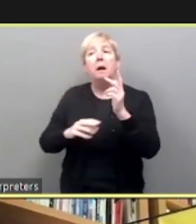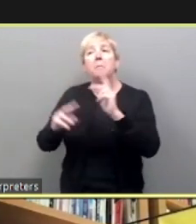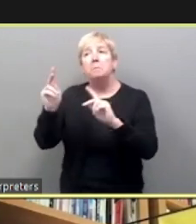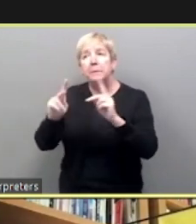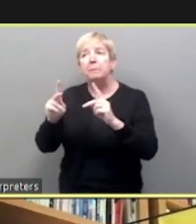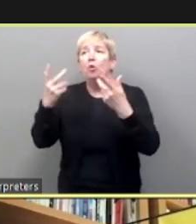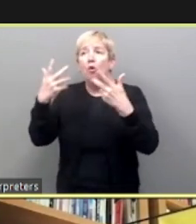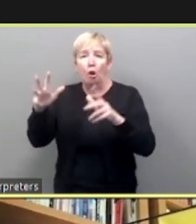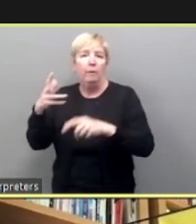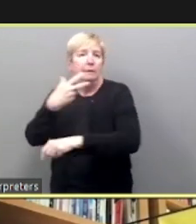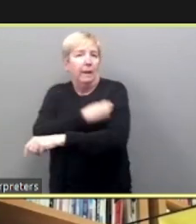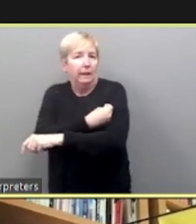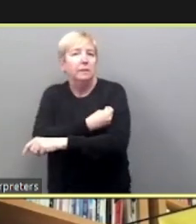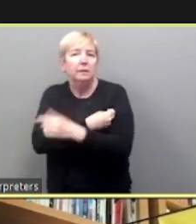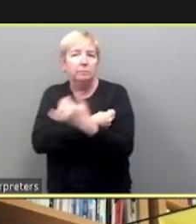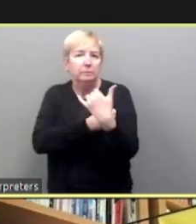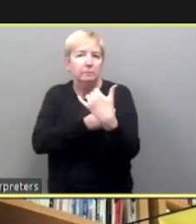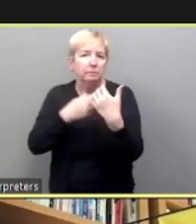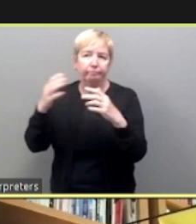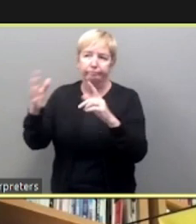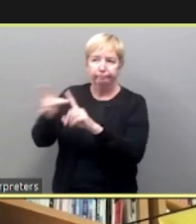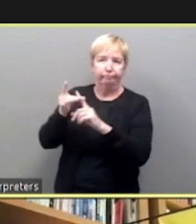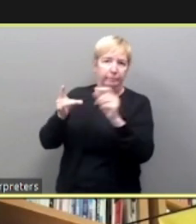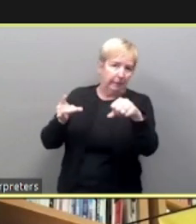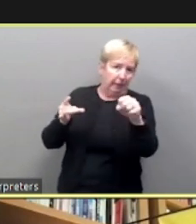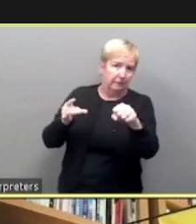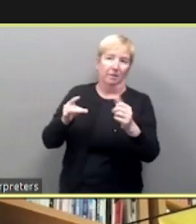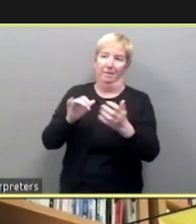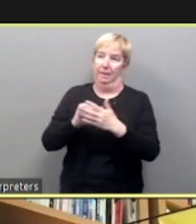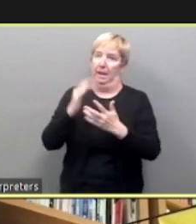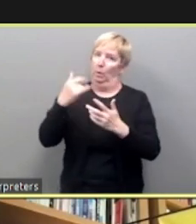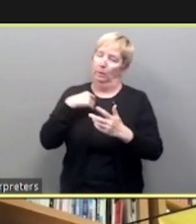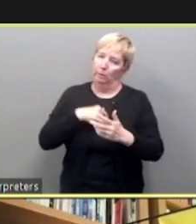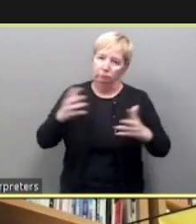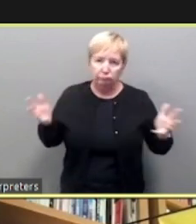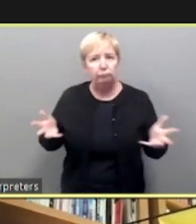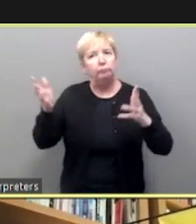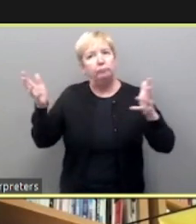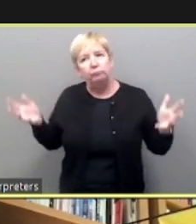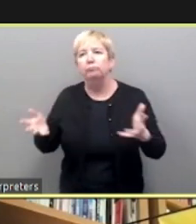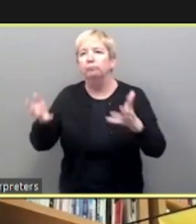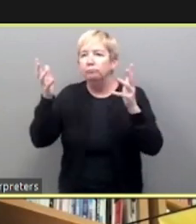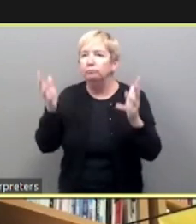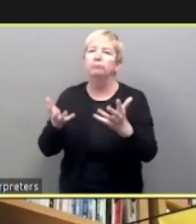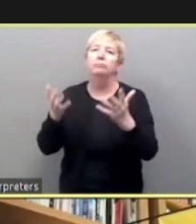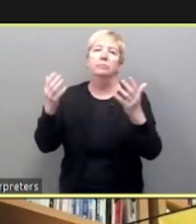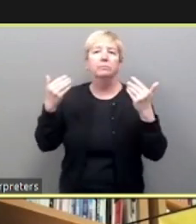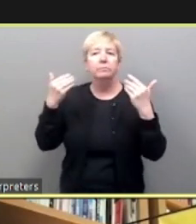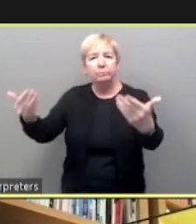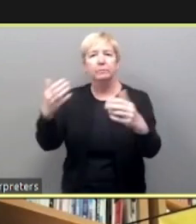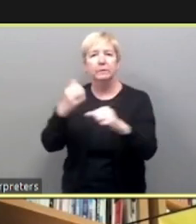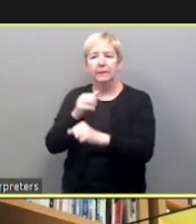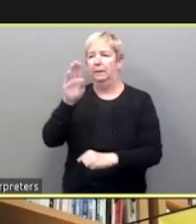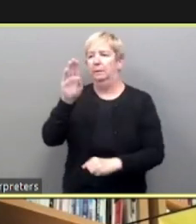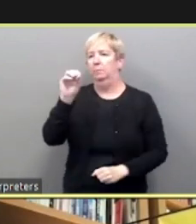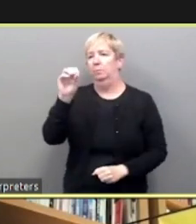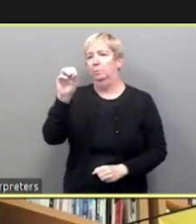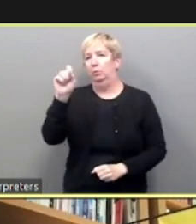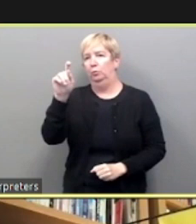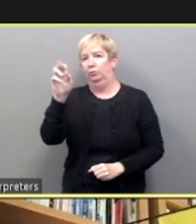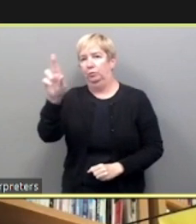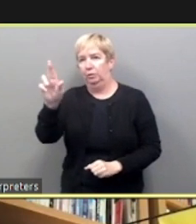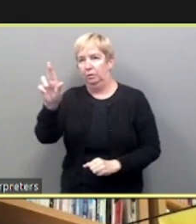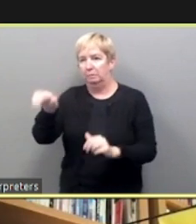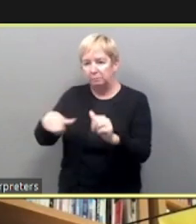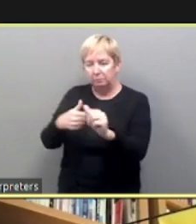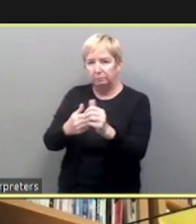hence the push that's on now for booster shots for people to try to boost that immunity and